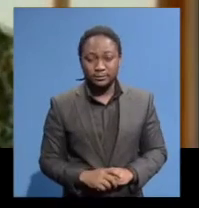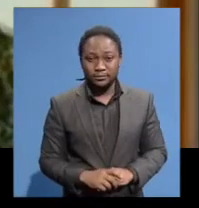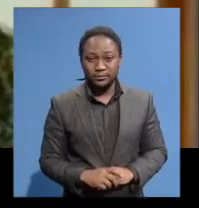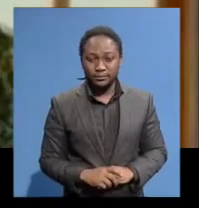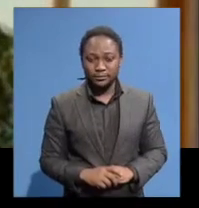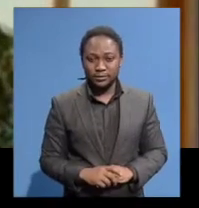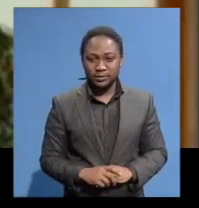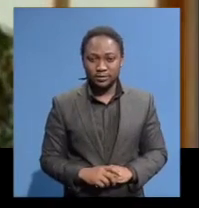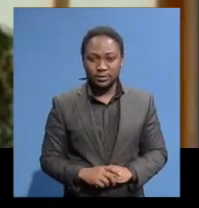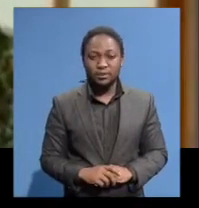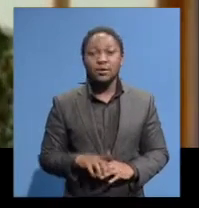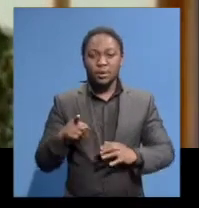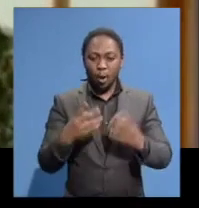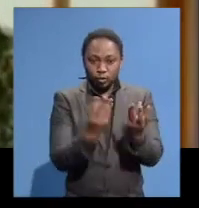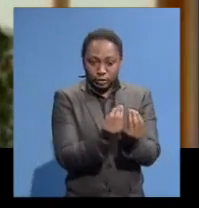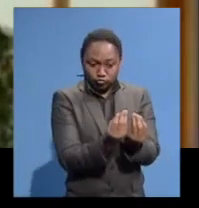And a group of children